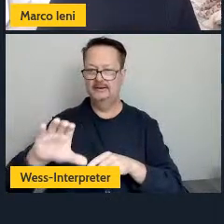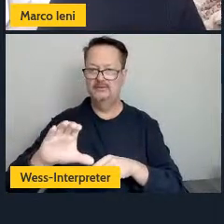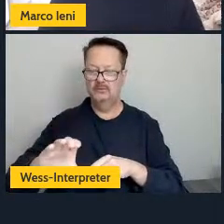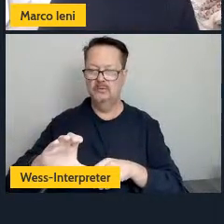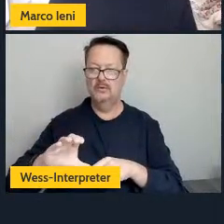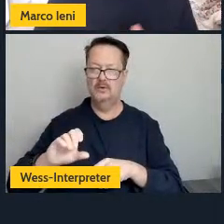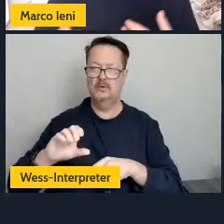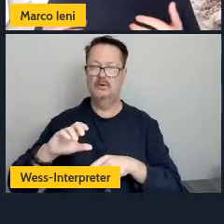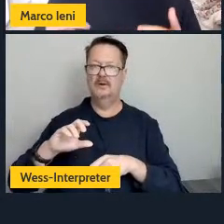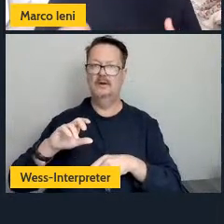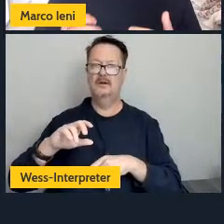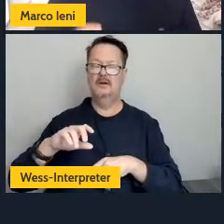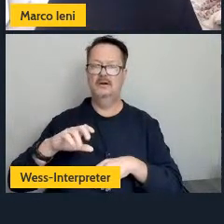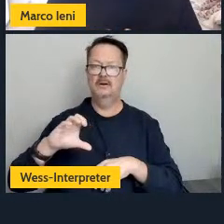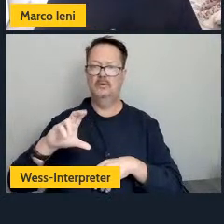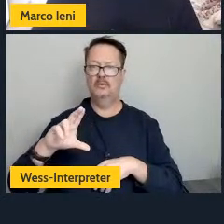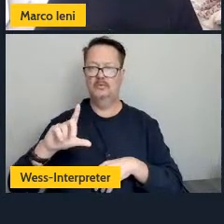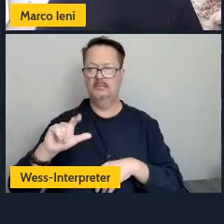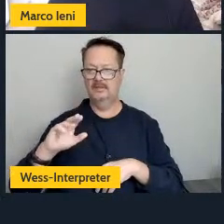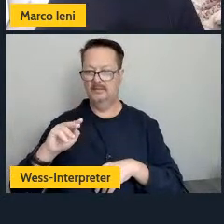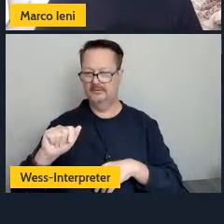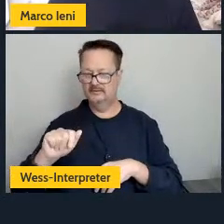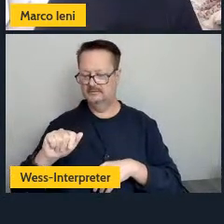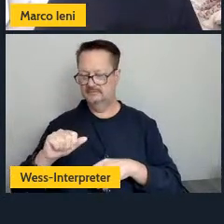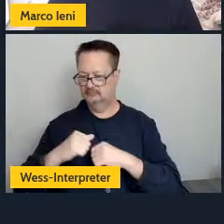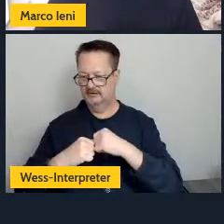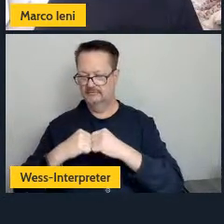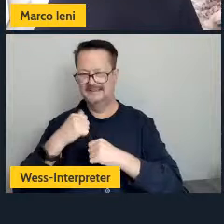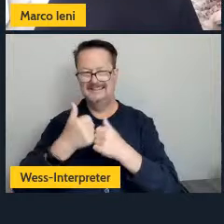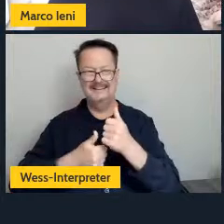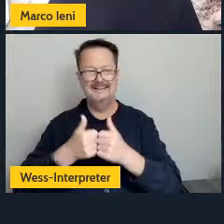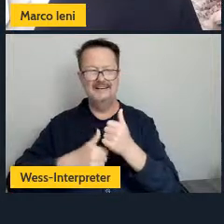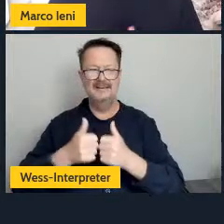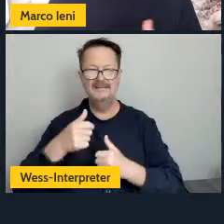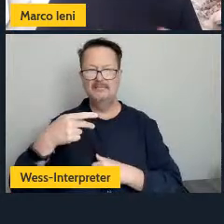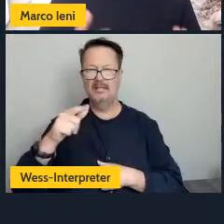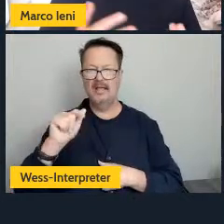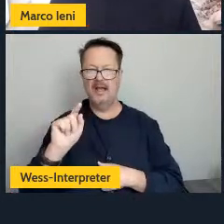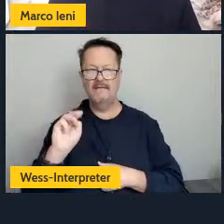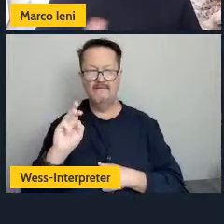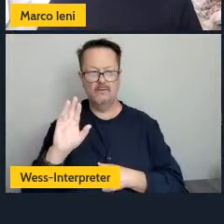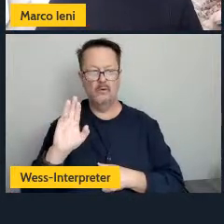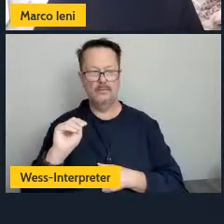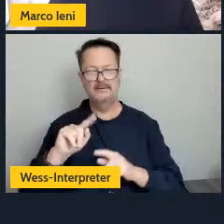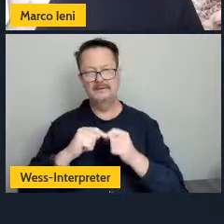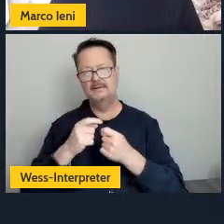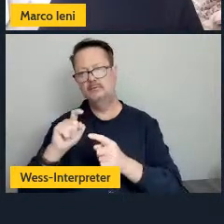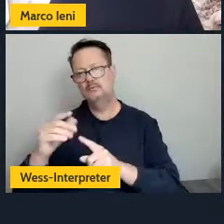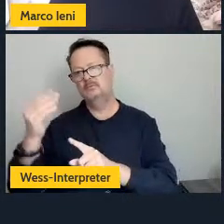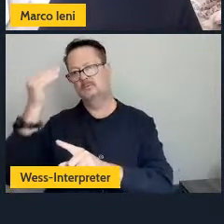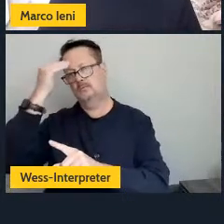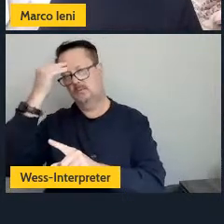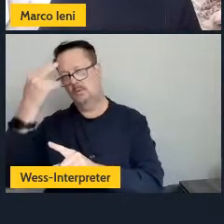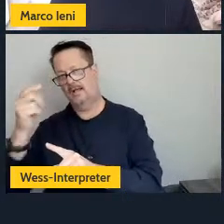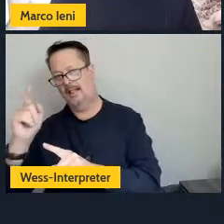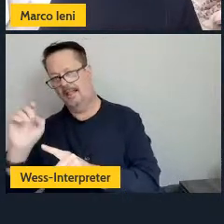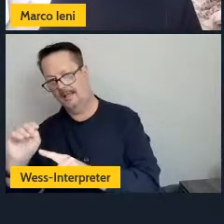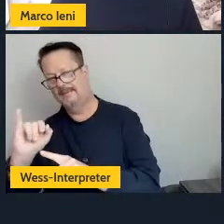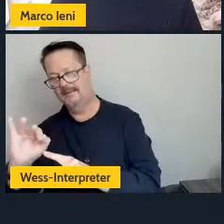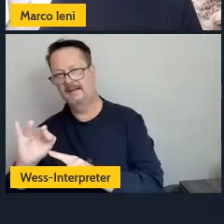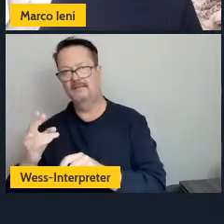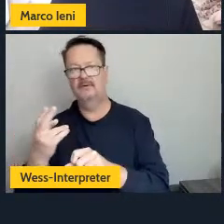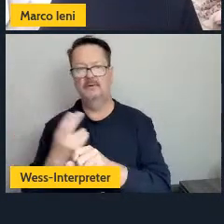cluster. So at least every platform team, I think, that should know Helm if you're using Kubernetes.